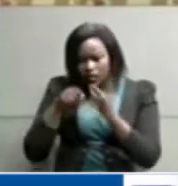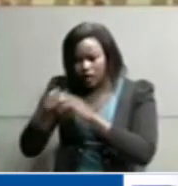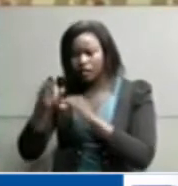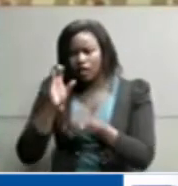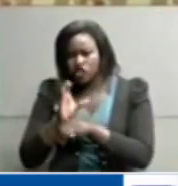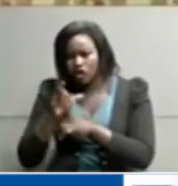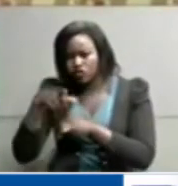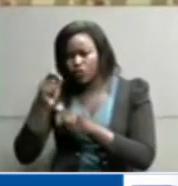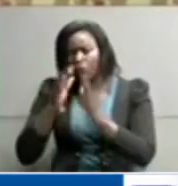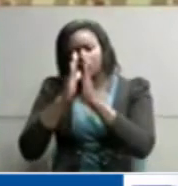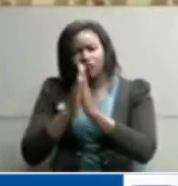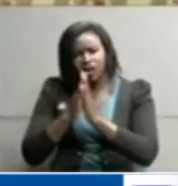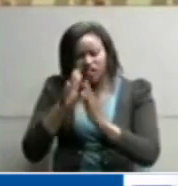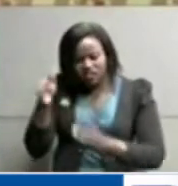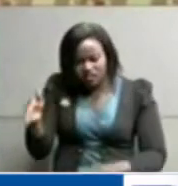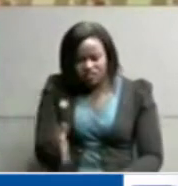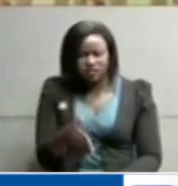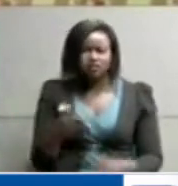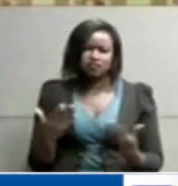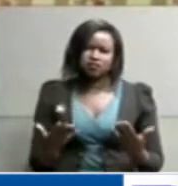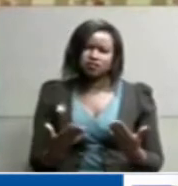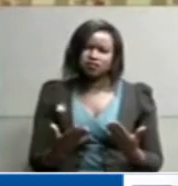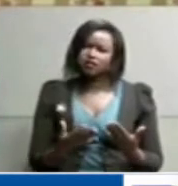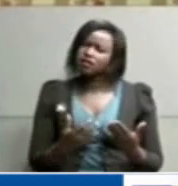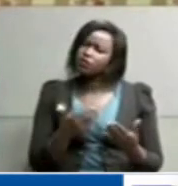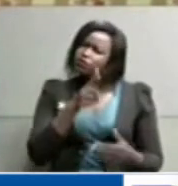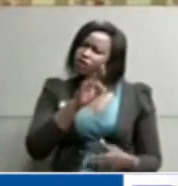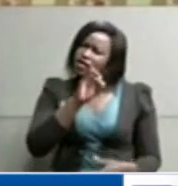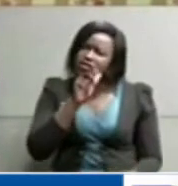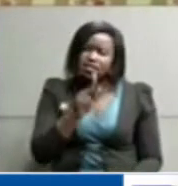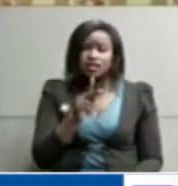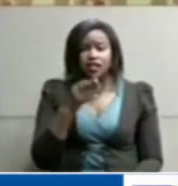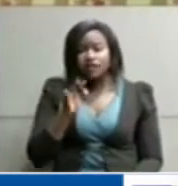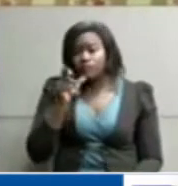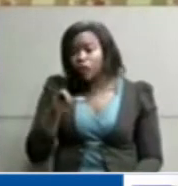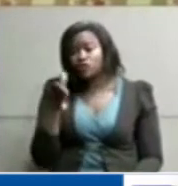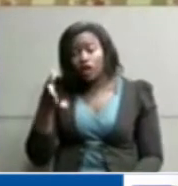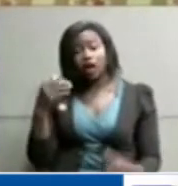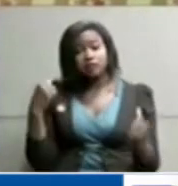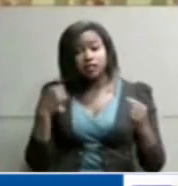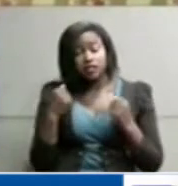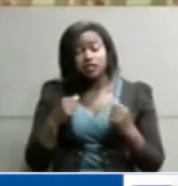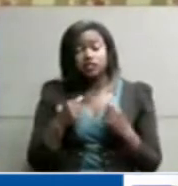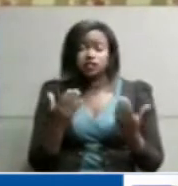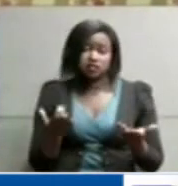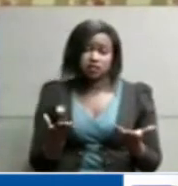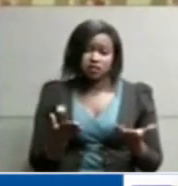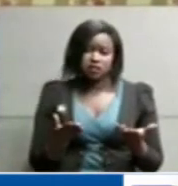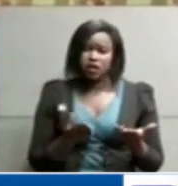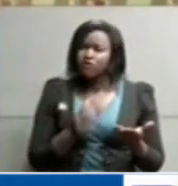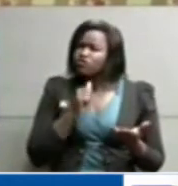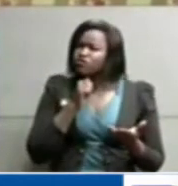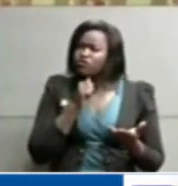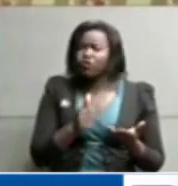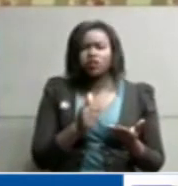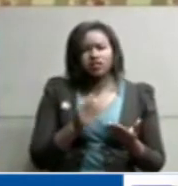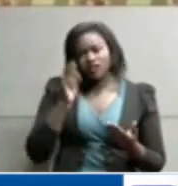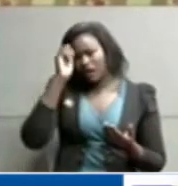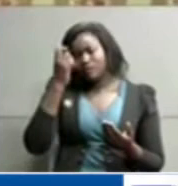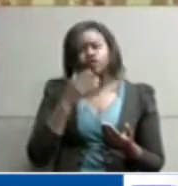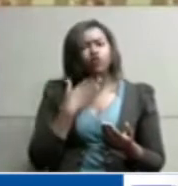Now, you are putting yourself at risk, because if somebody is shedding, it's not really that government wants to punish